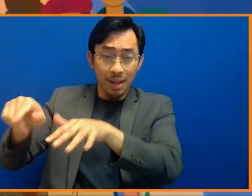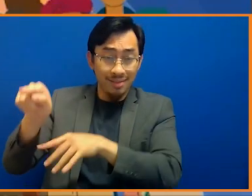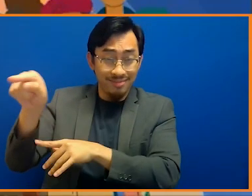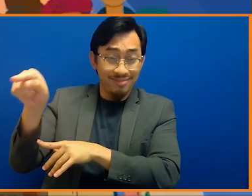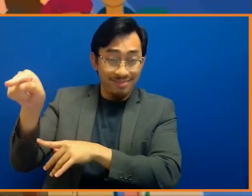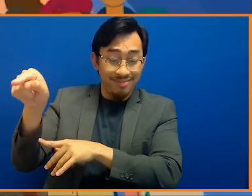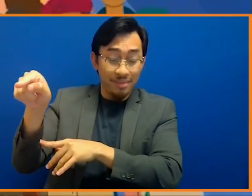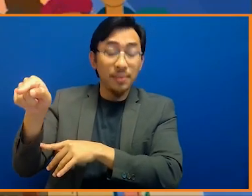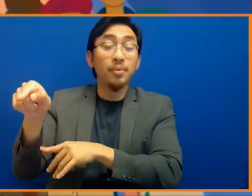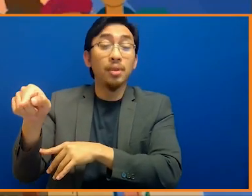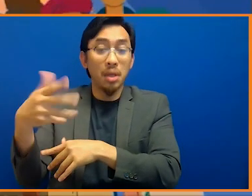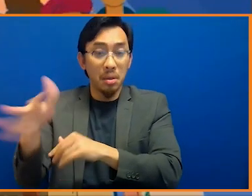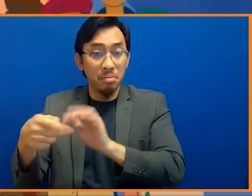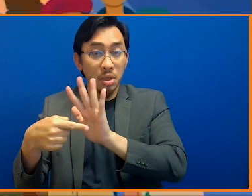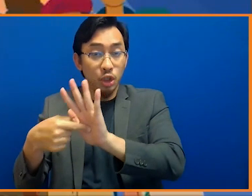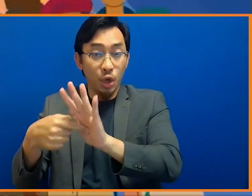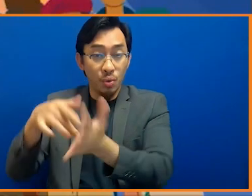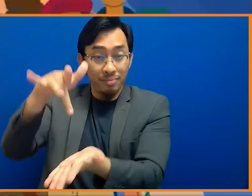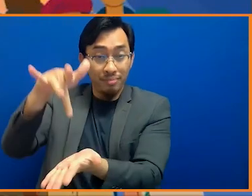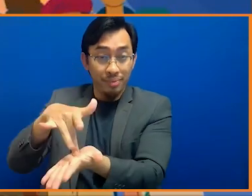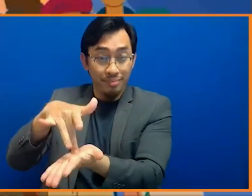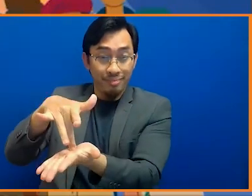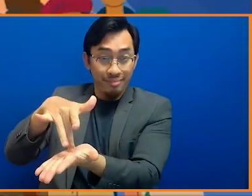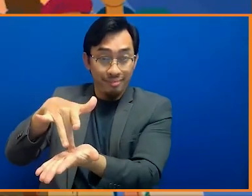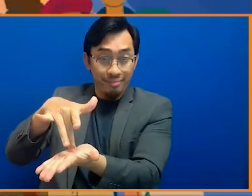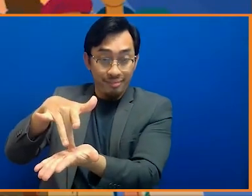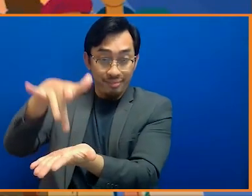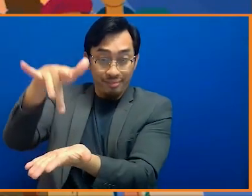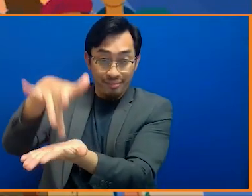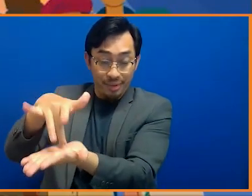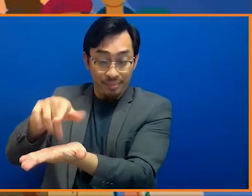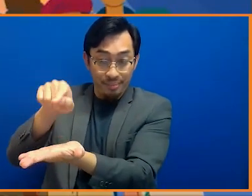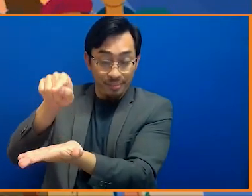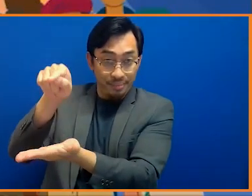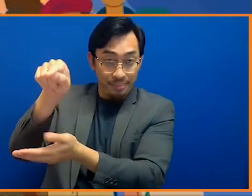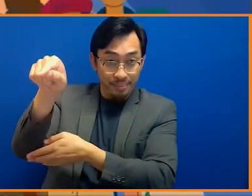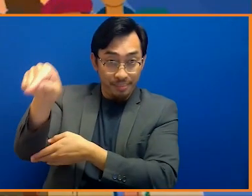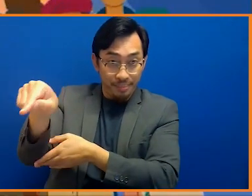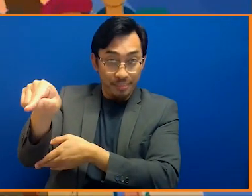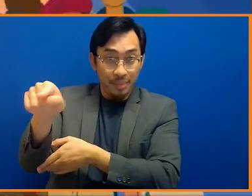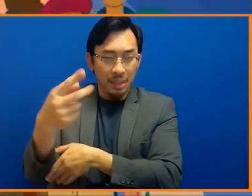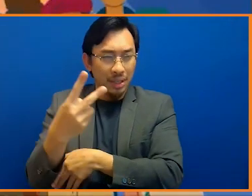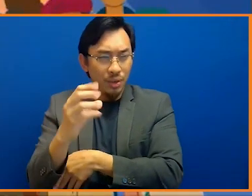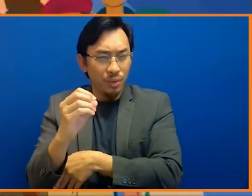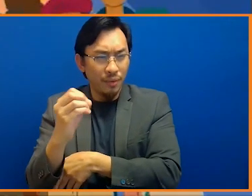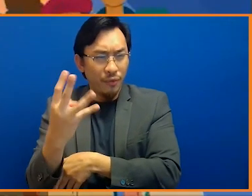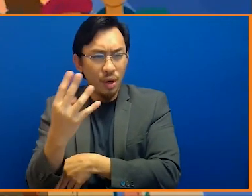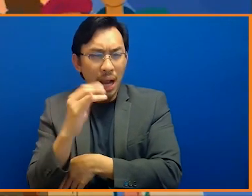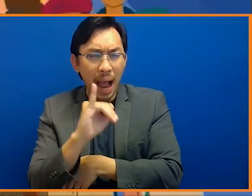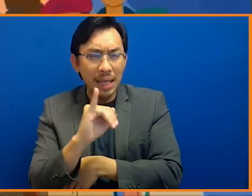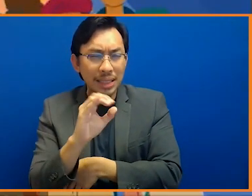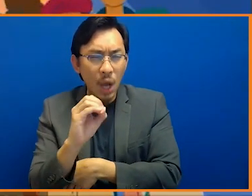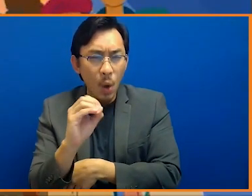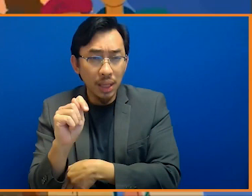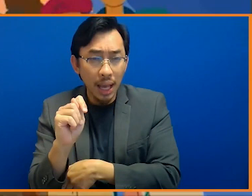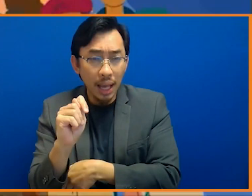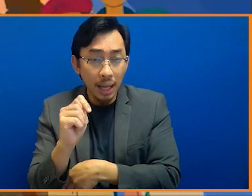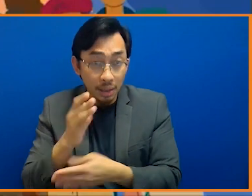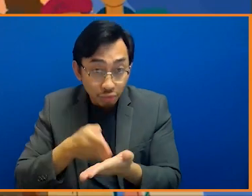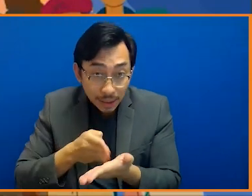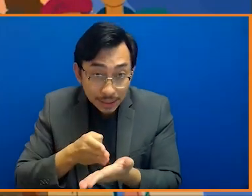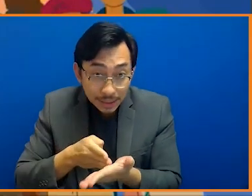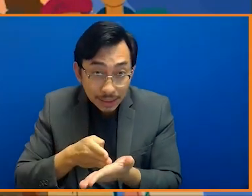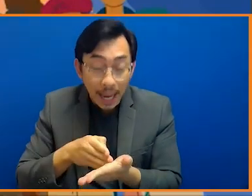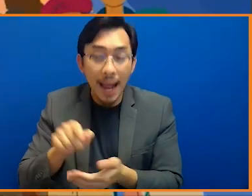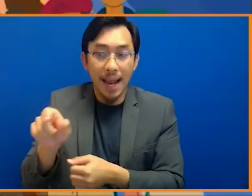I I shown to you the location of epicenter of the 2004 IoT, right?